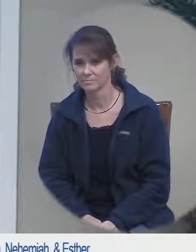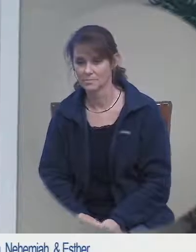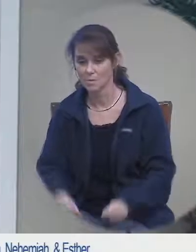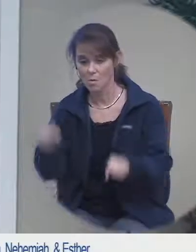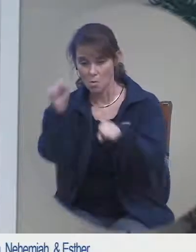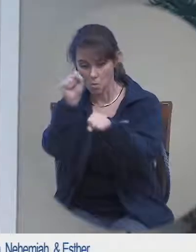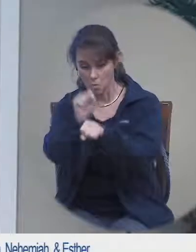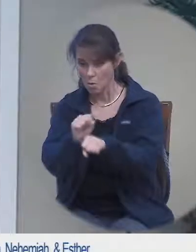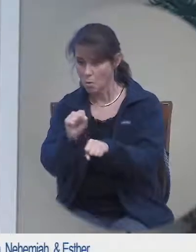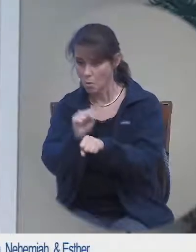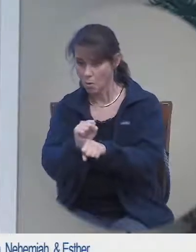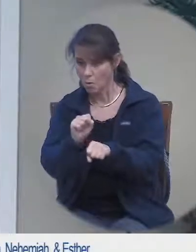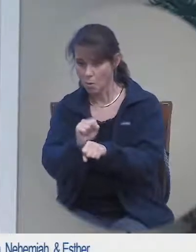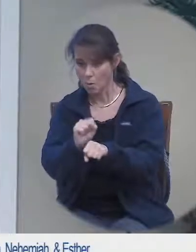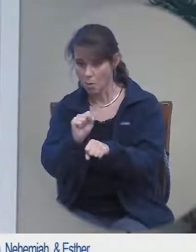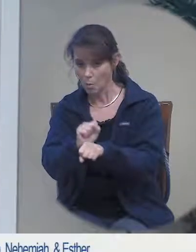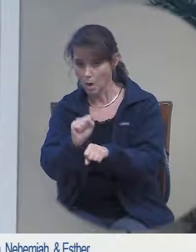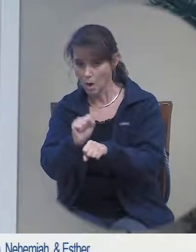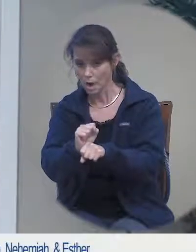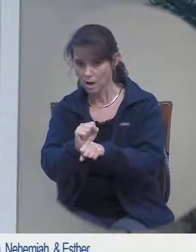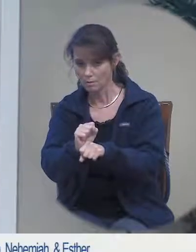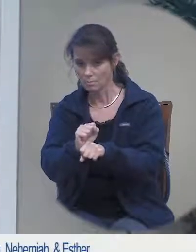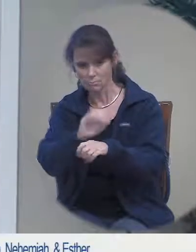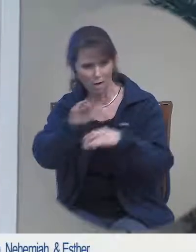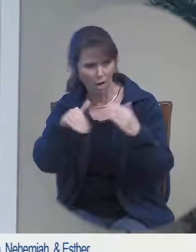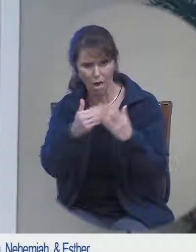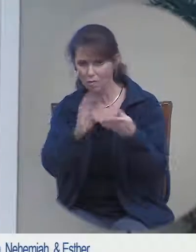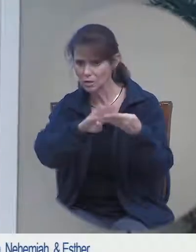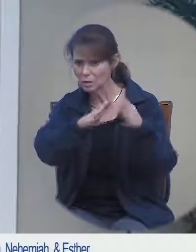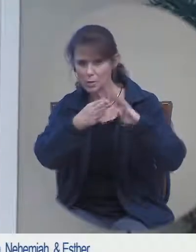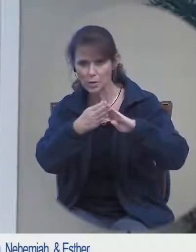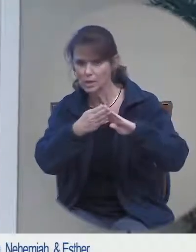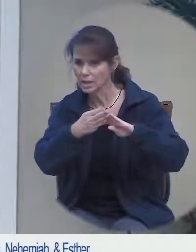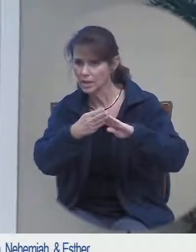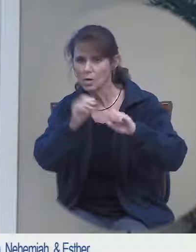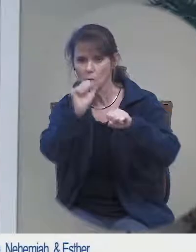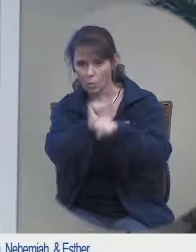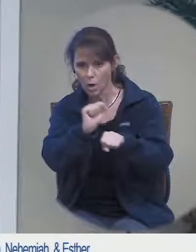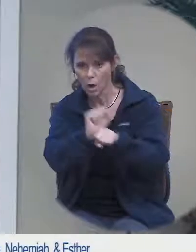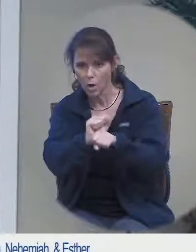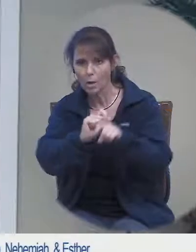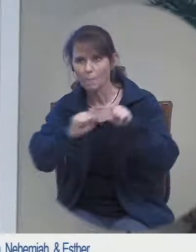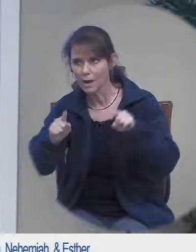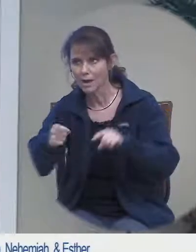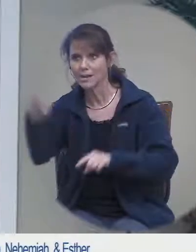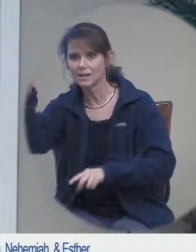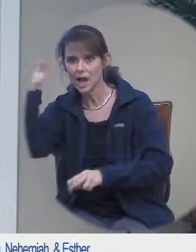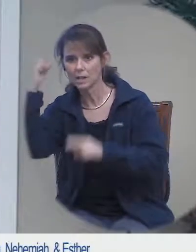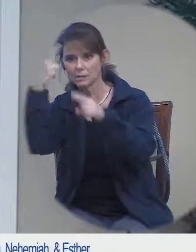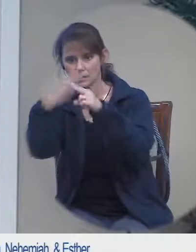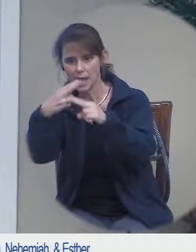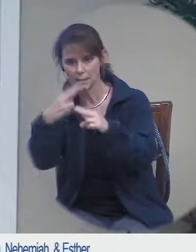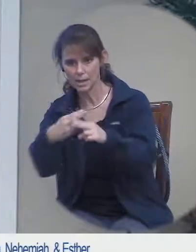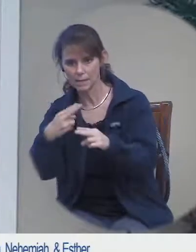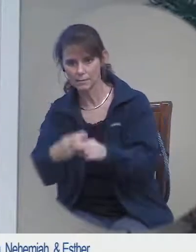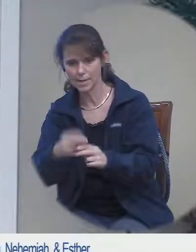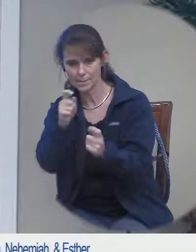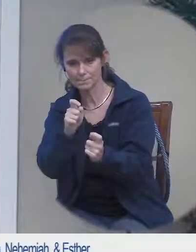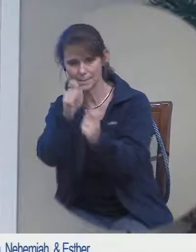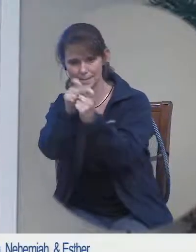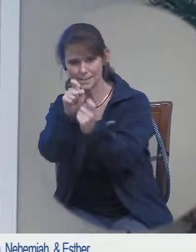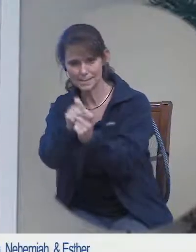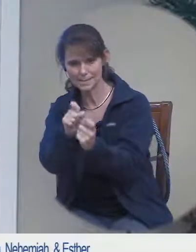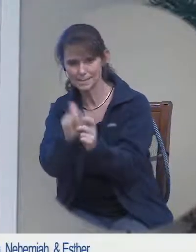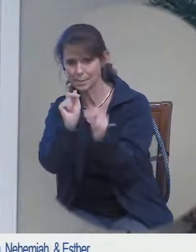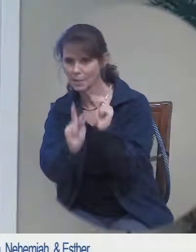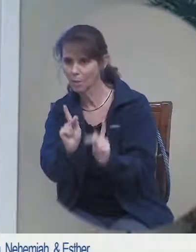individuals who are noted, who did the work, right? I mean, we have a work to do as a church, but it's noting the individuals who go out